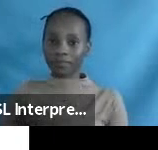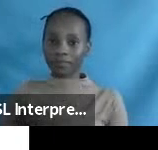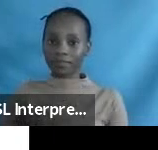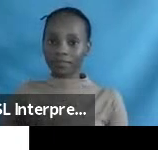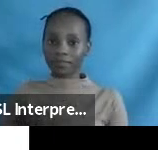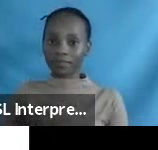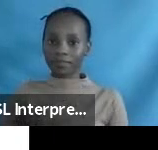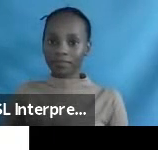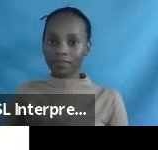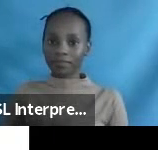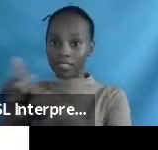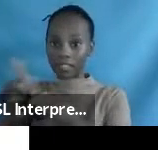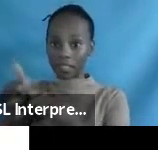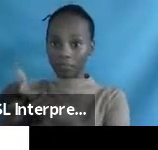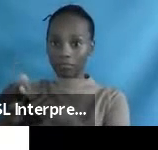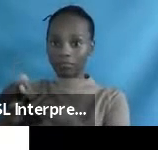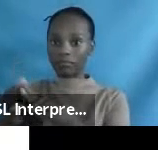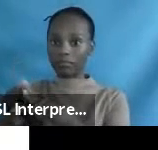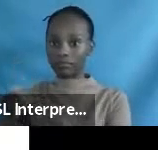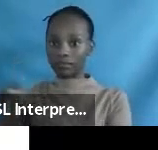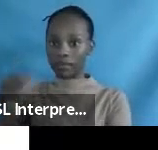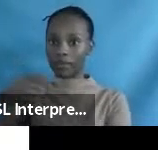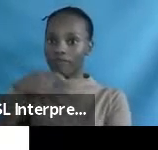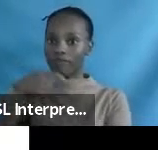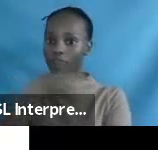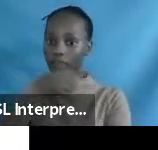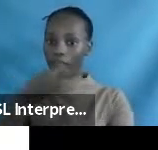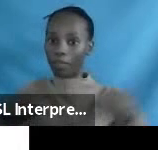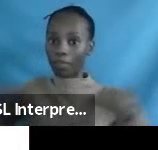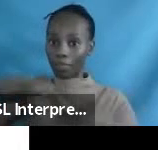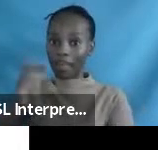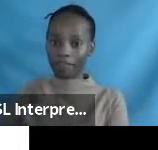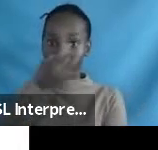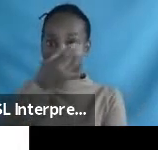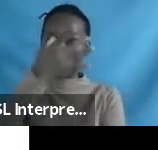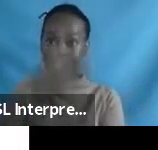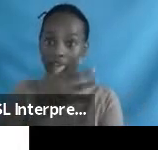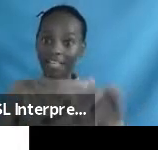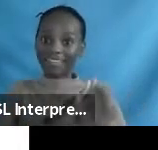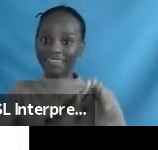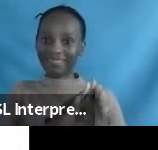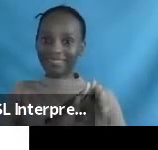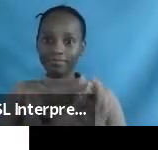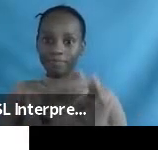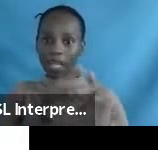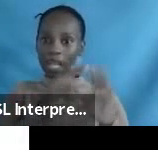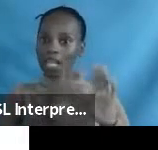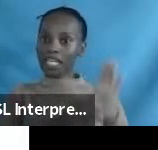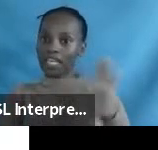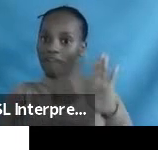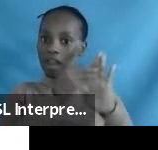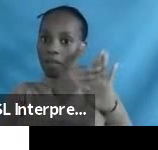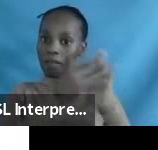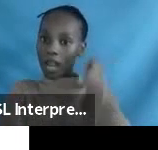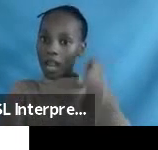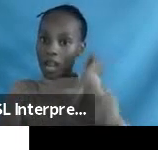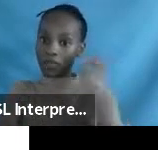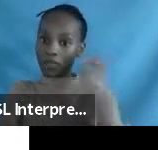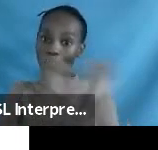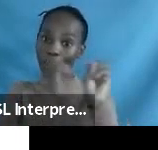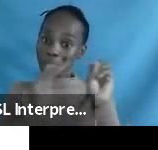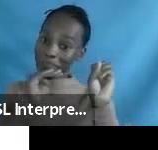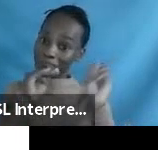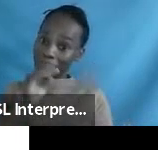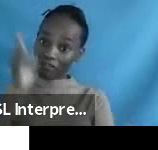fact that if Africa is underdeveloped, as we have said that it is underdeveloped, will it ever grow out of